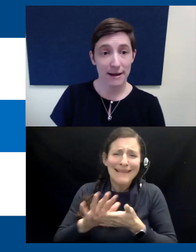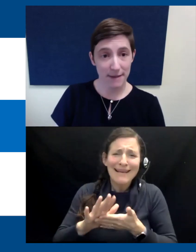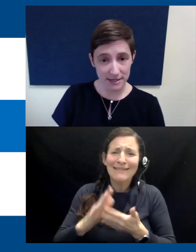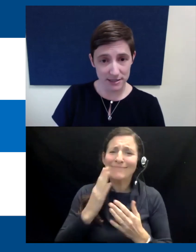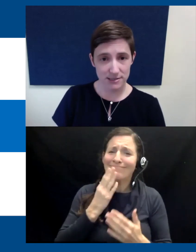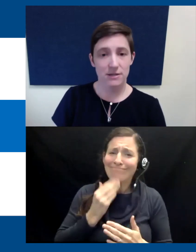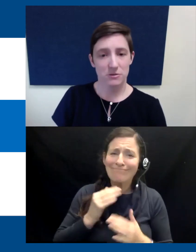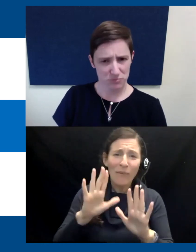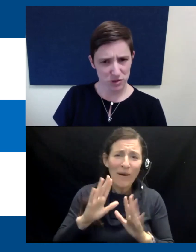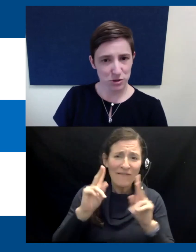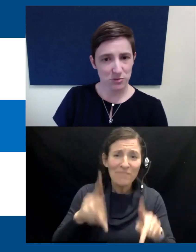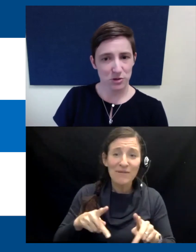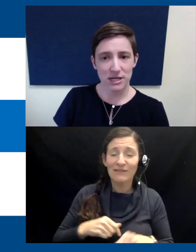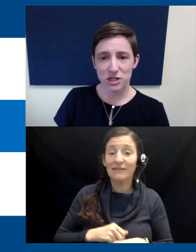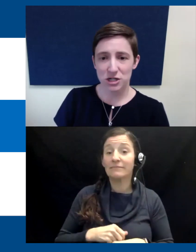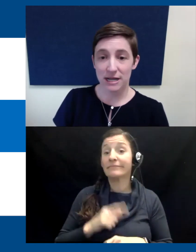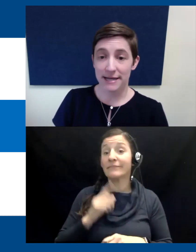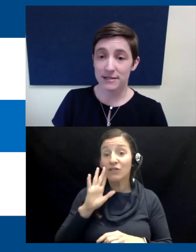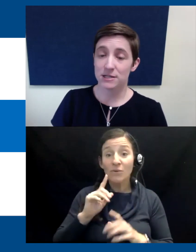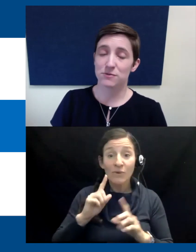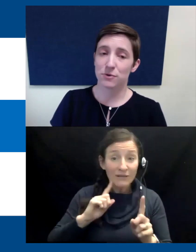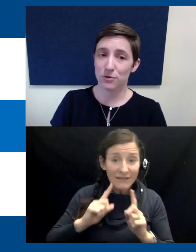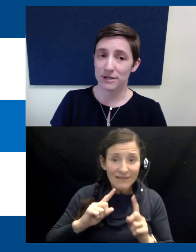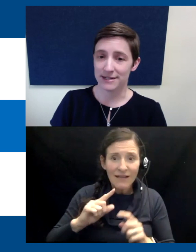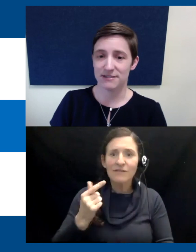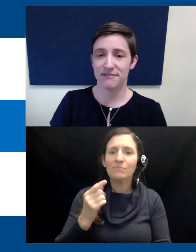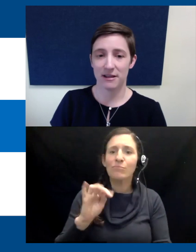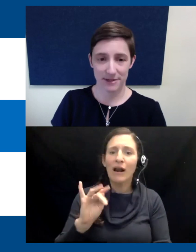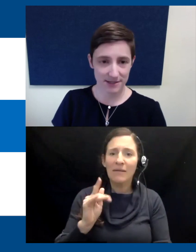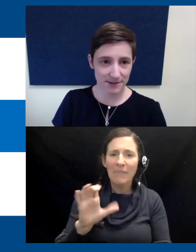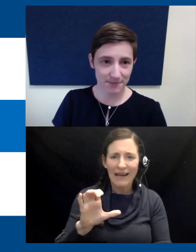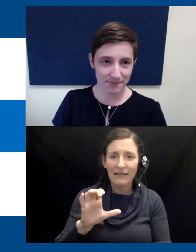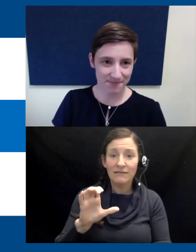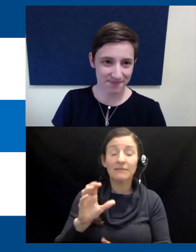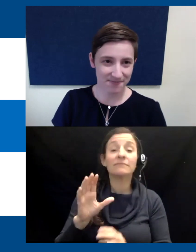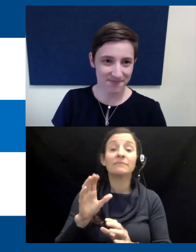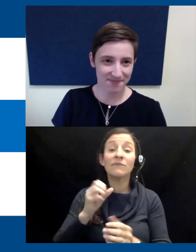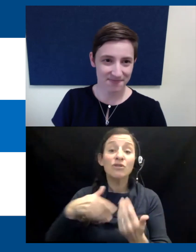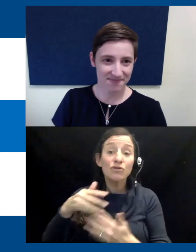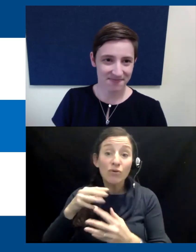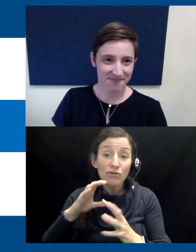of pragmatics, social communication, and its role in development.